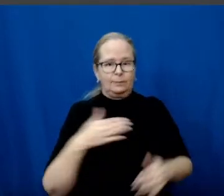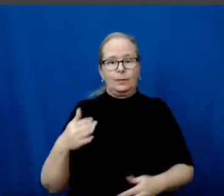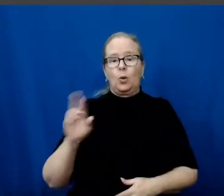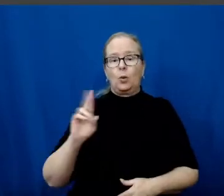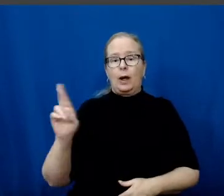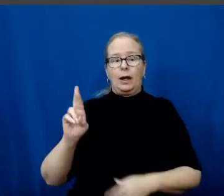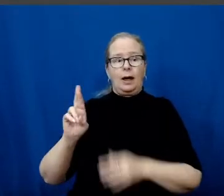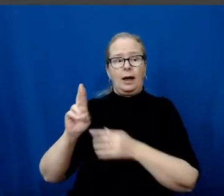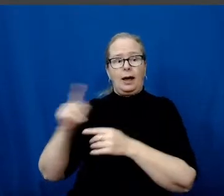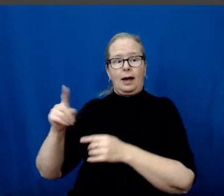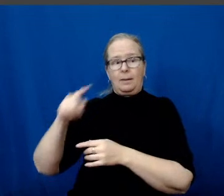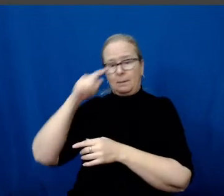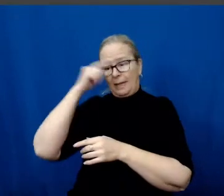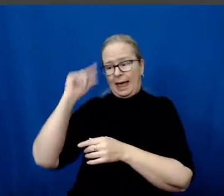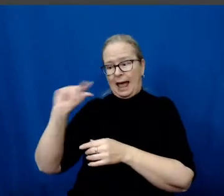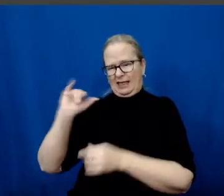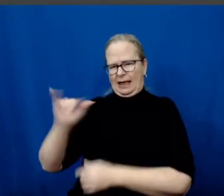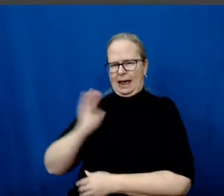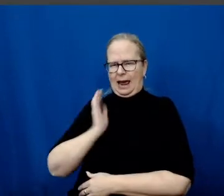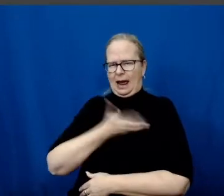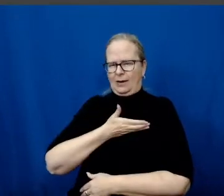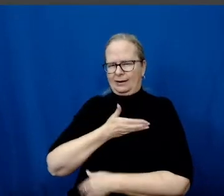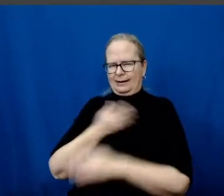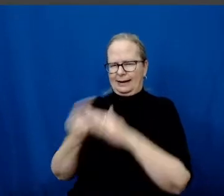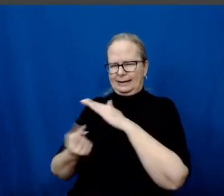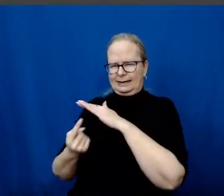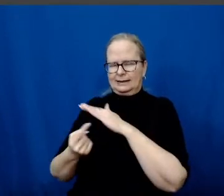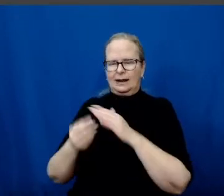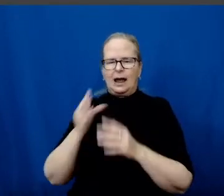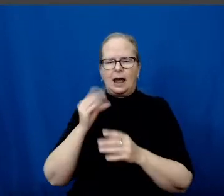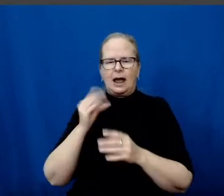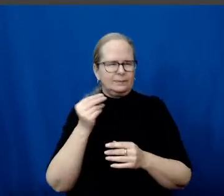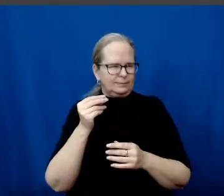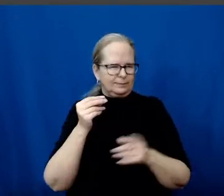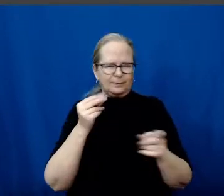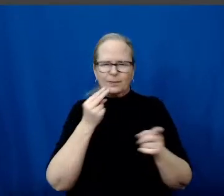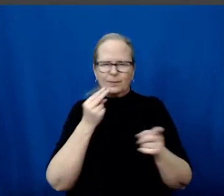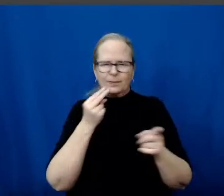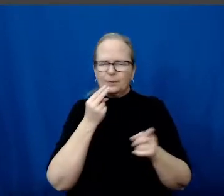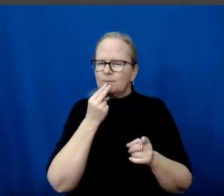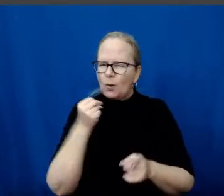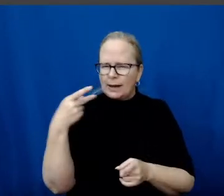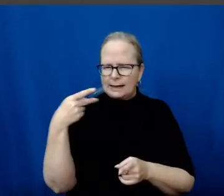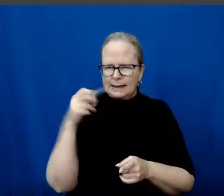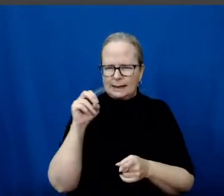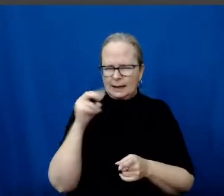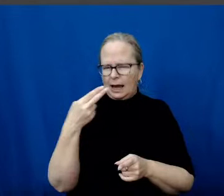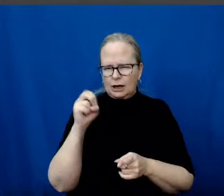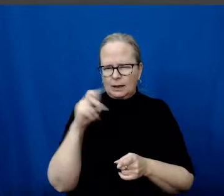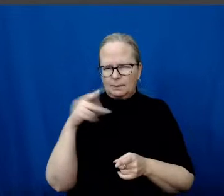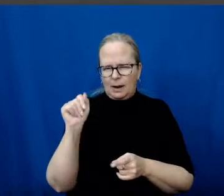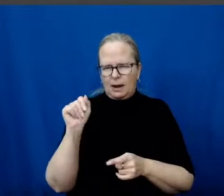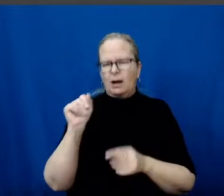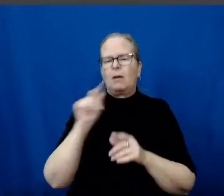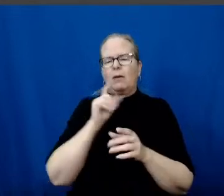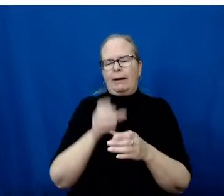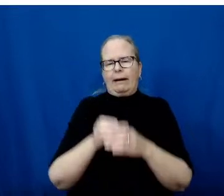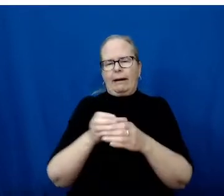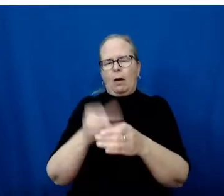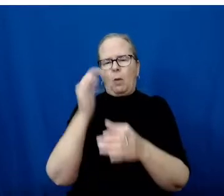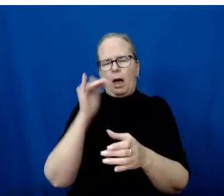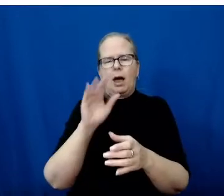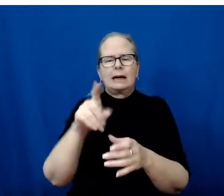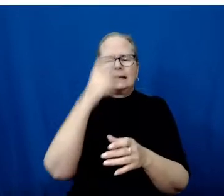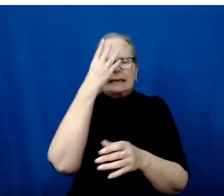smaller HEPA unit that my partner kept near her and with her when she was sleeping. And the rest of the house, if you want to go to the next